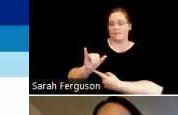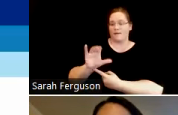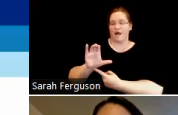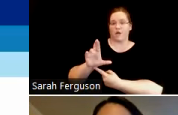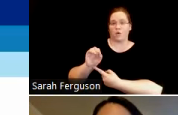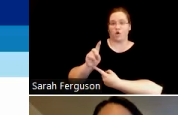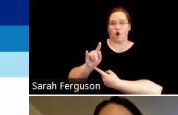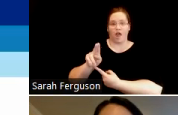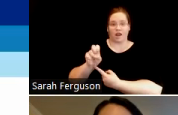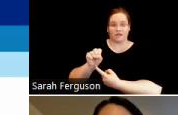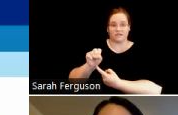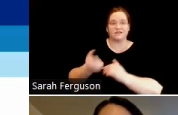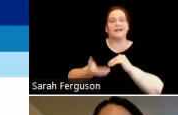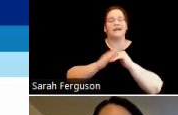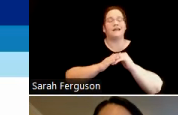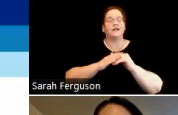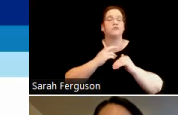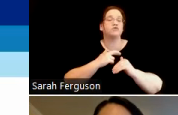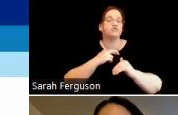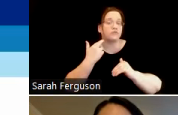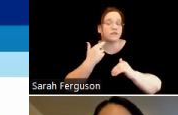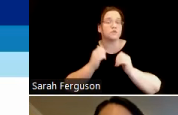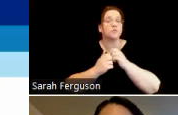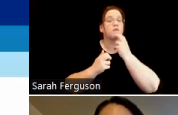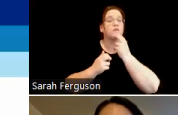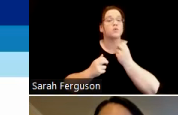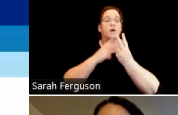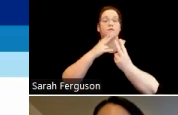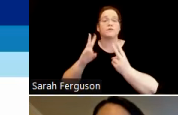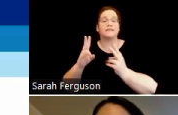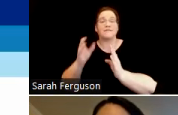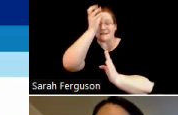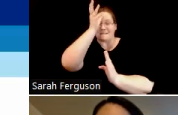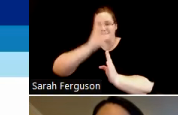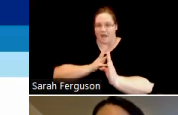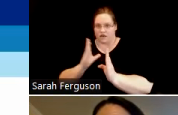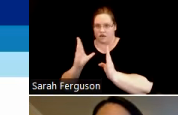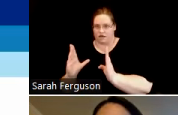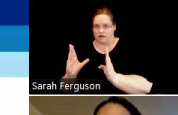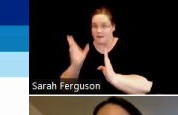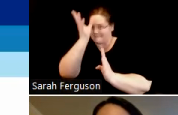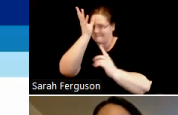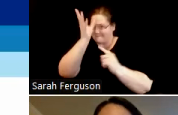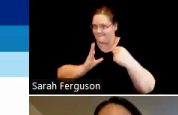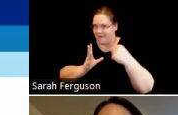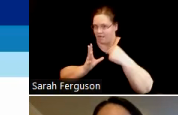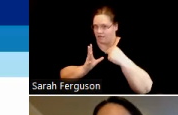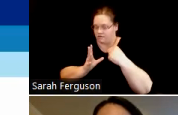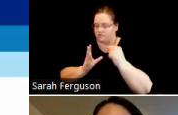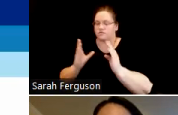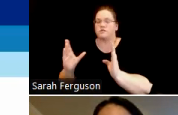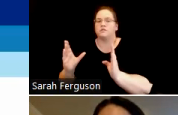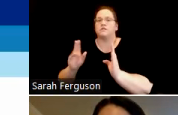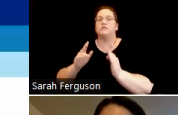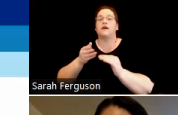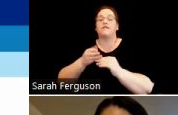is that there is an increased risk of myocarditis in 12 to 17-year-old males after the second